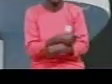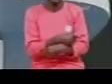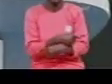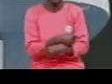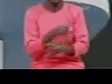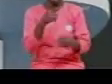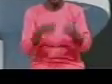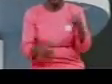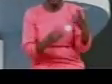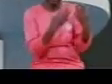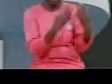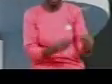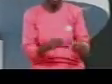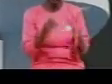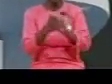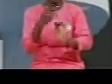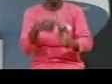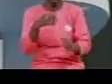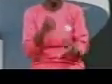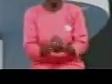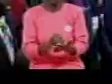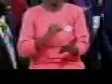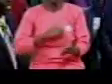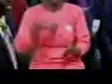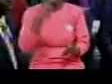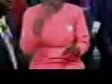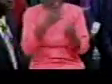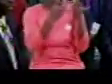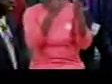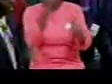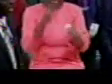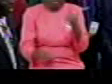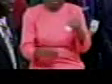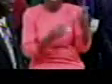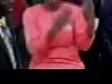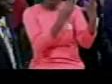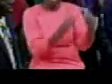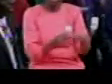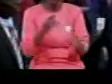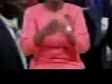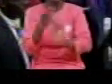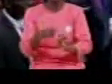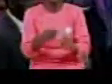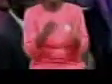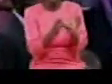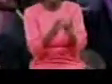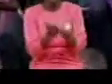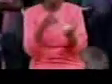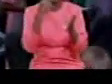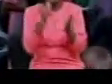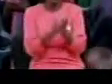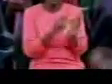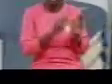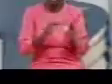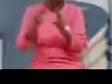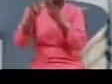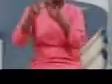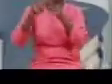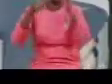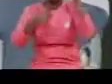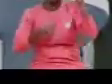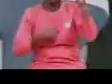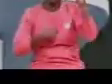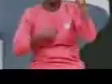solution. I say final solution. The Bible said, look unto me and be